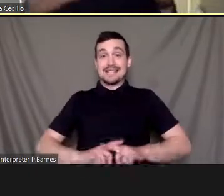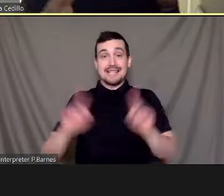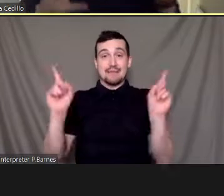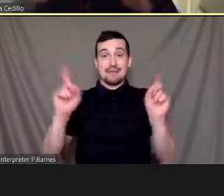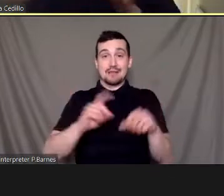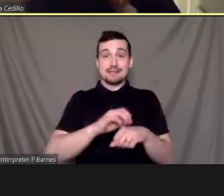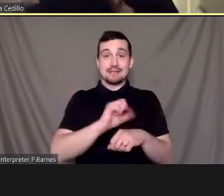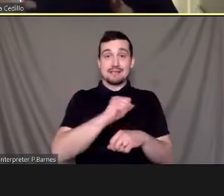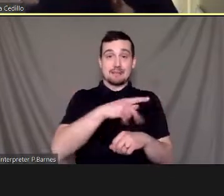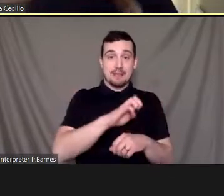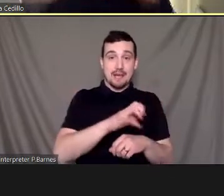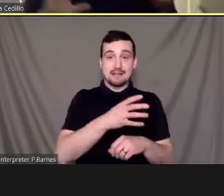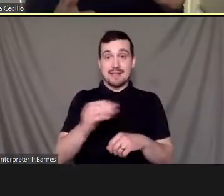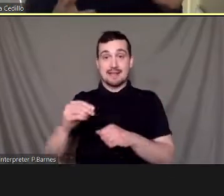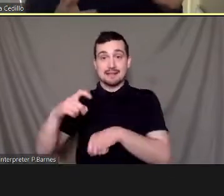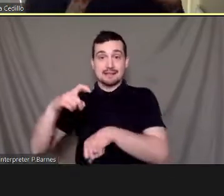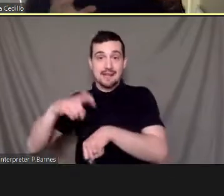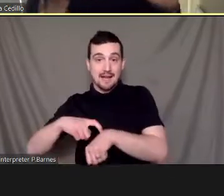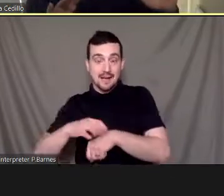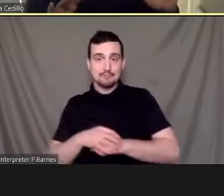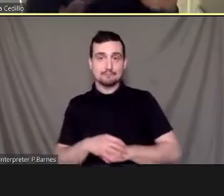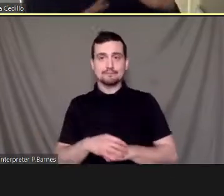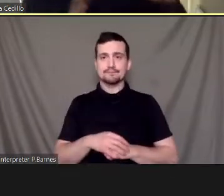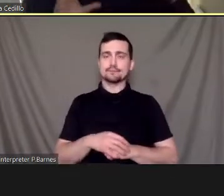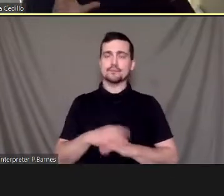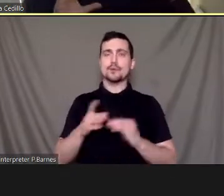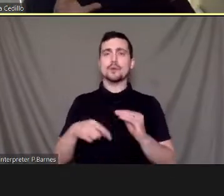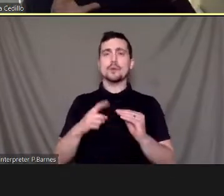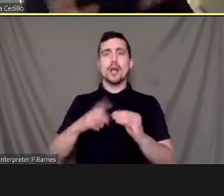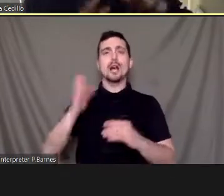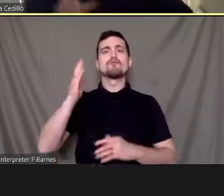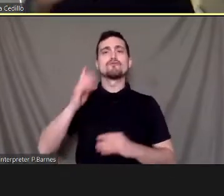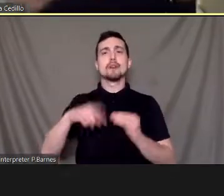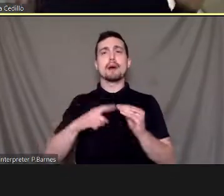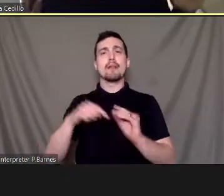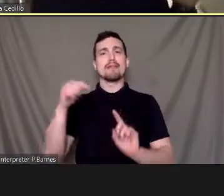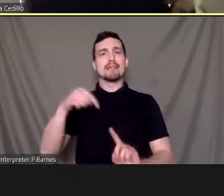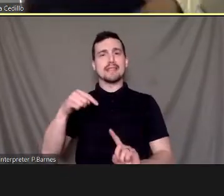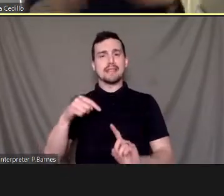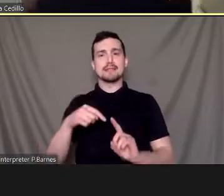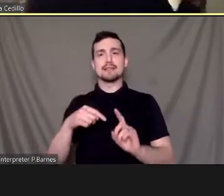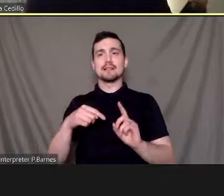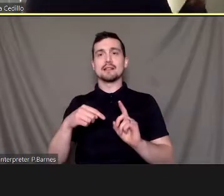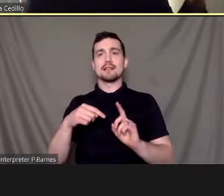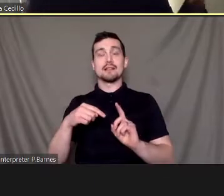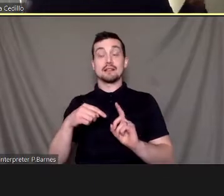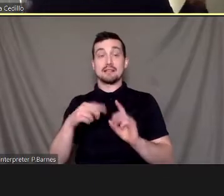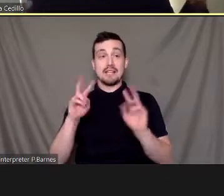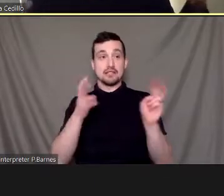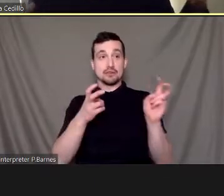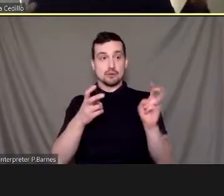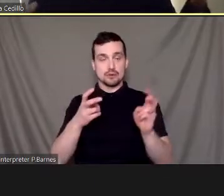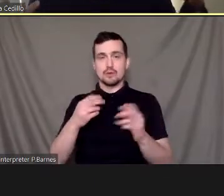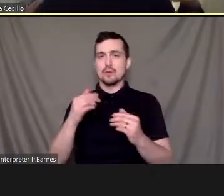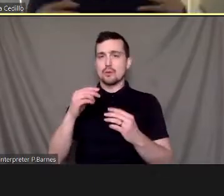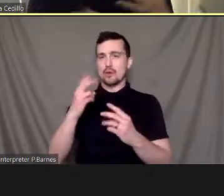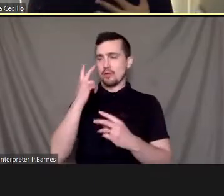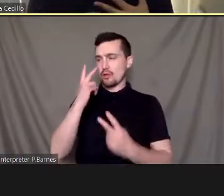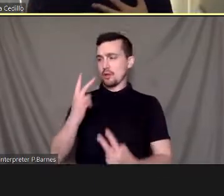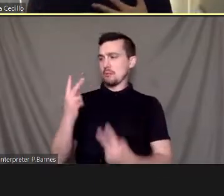I talk about these issues, for me, it becomes an issue of 500 years of colonial